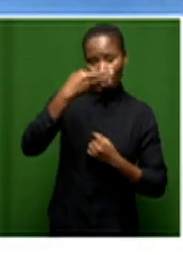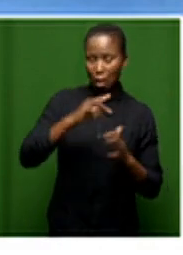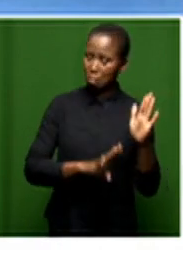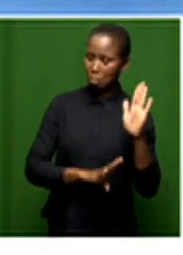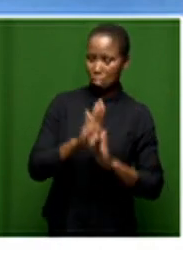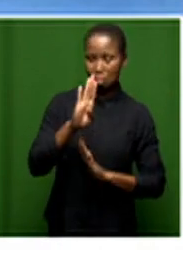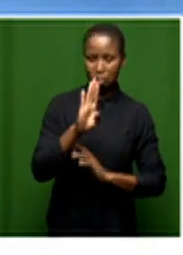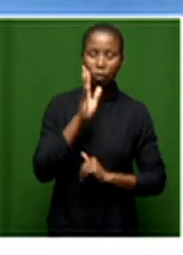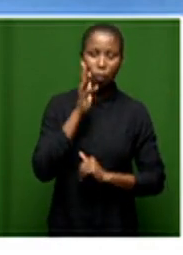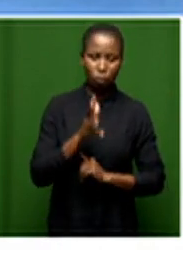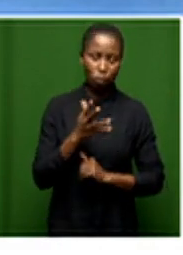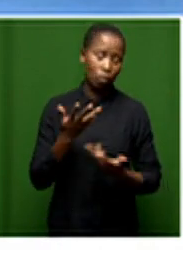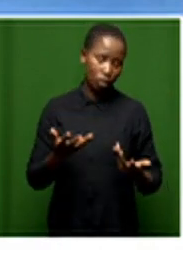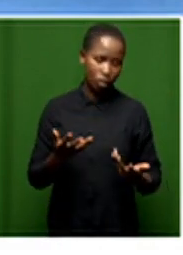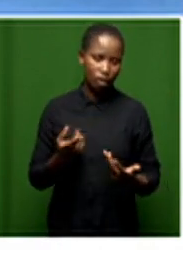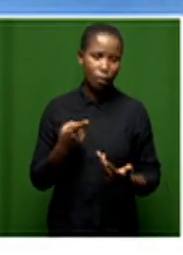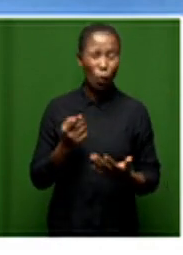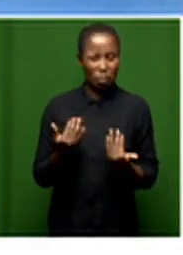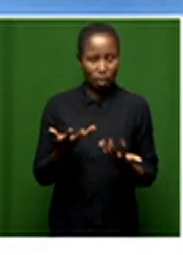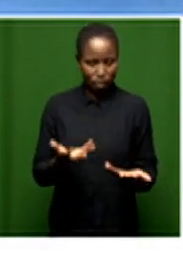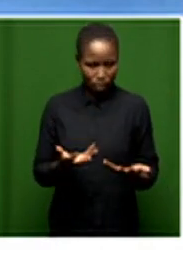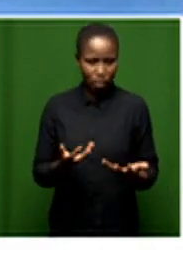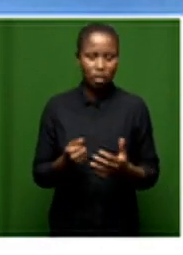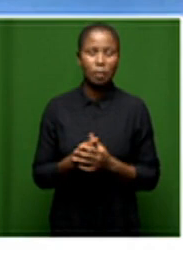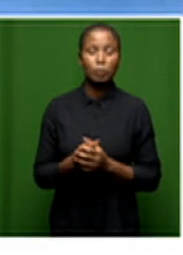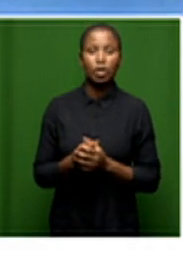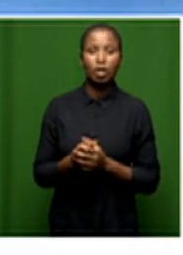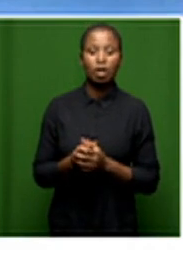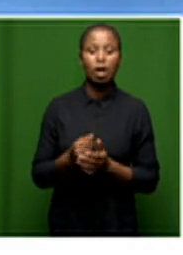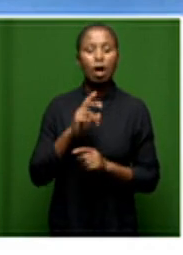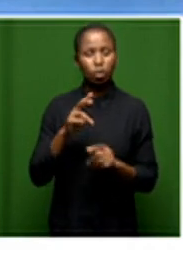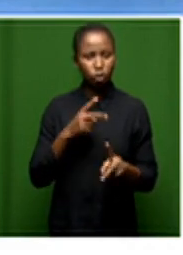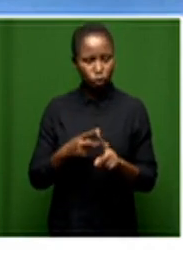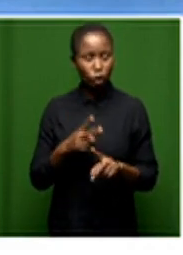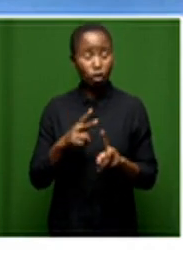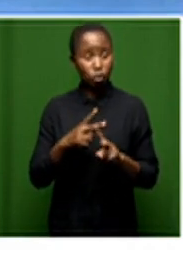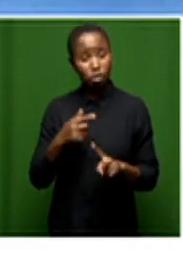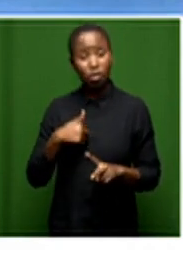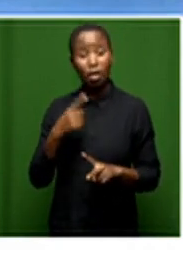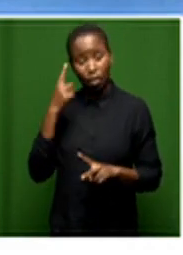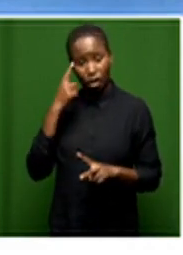in the Northern Hemisphere over winter. And we should also be prepared to be